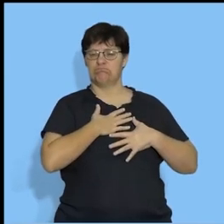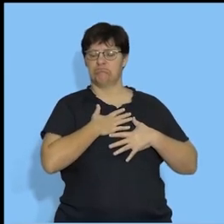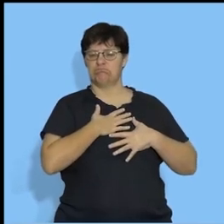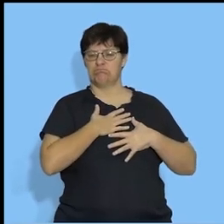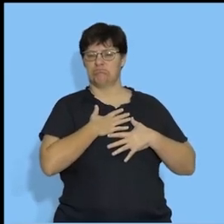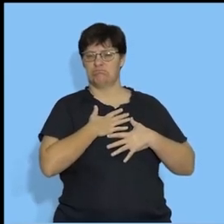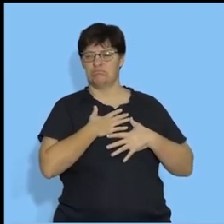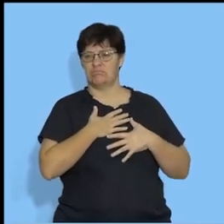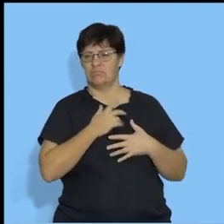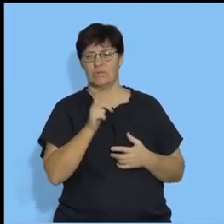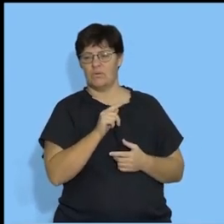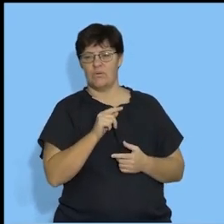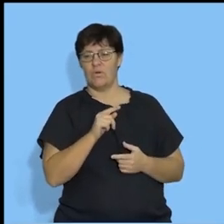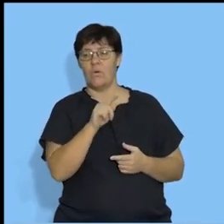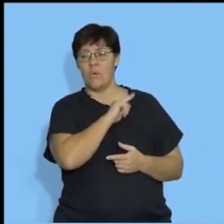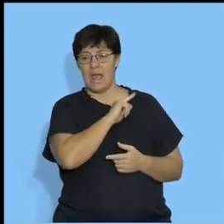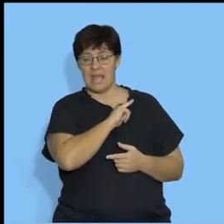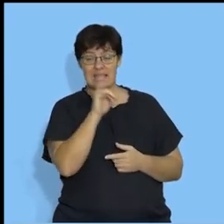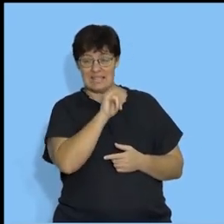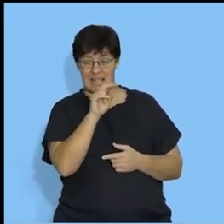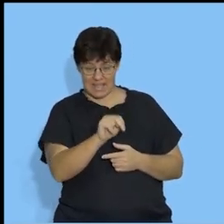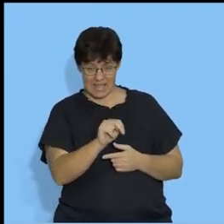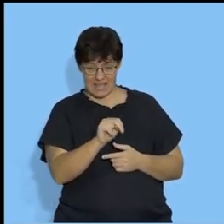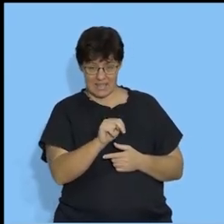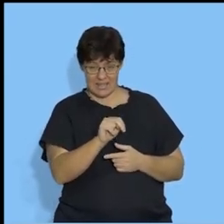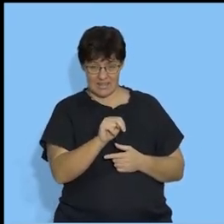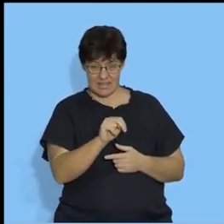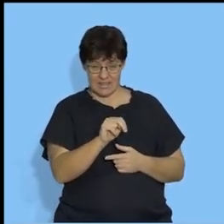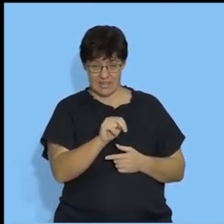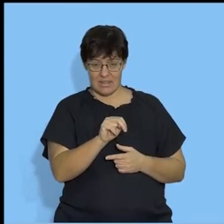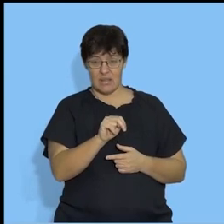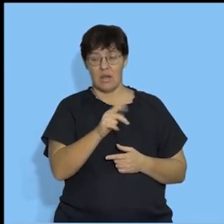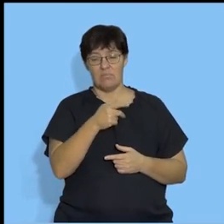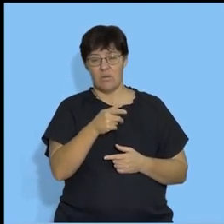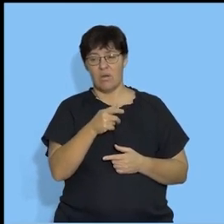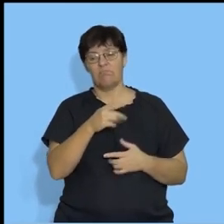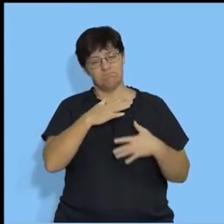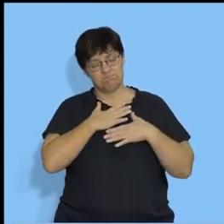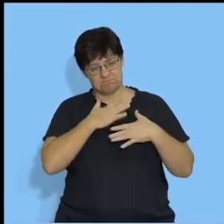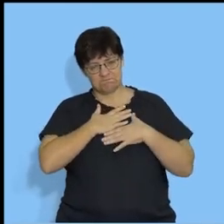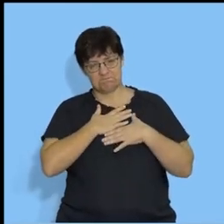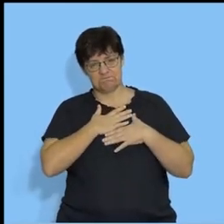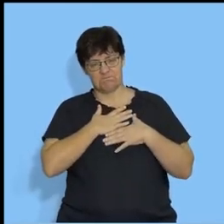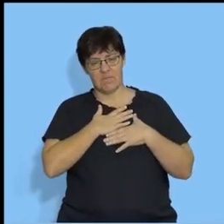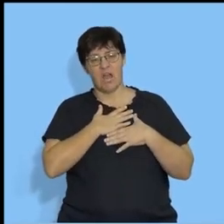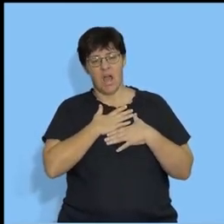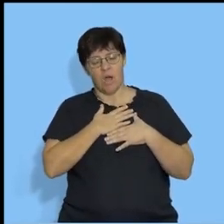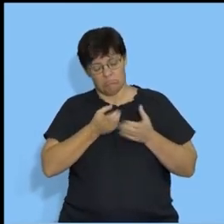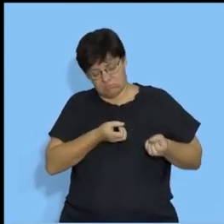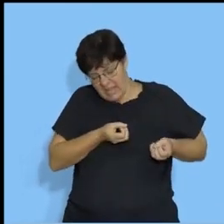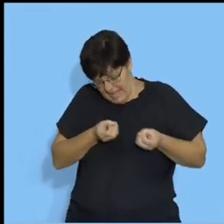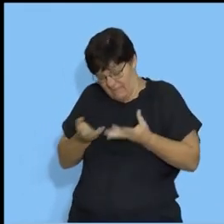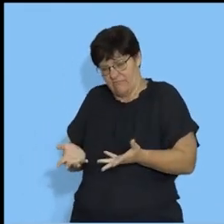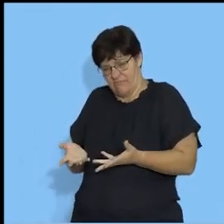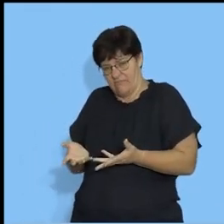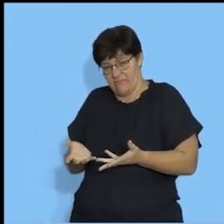it's zinc, because zinc undergoes oxidation, it is more willing to lose than copper. That's